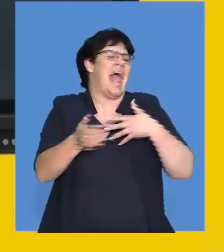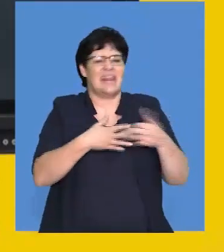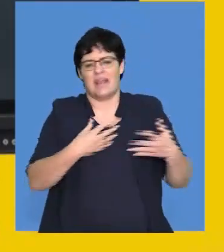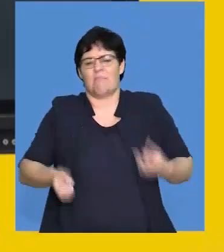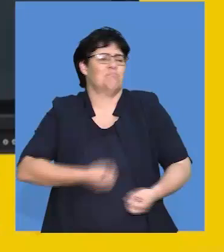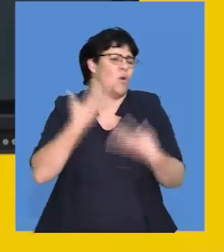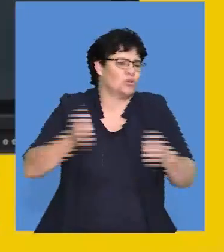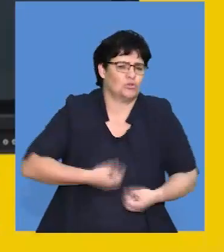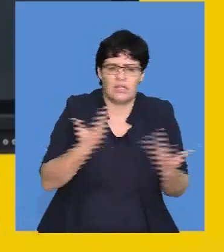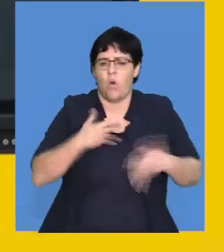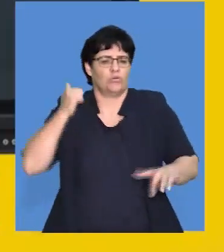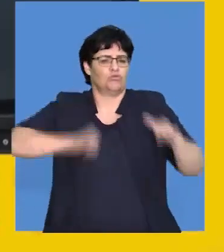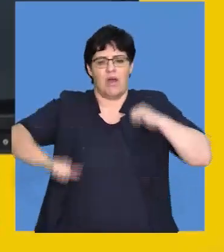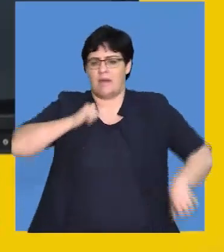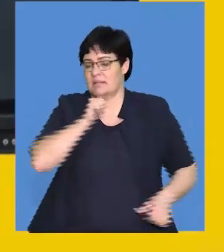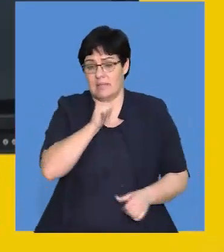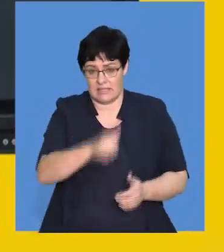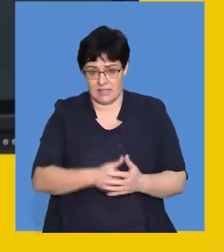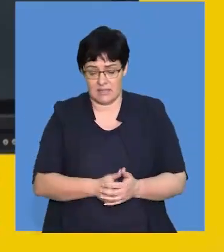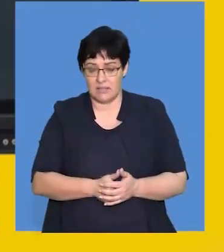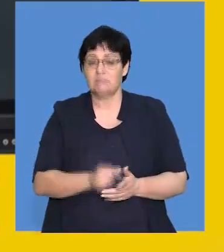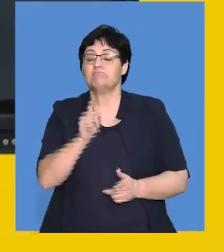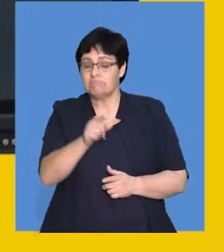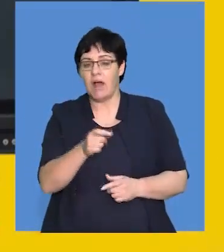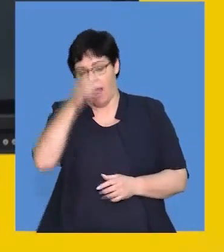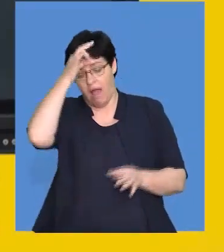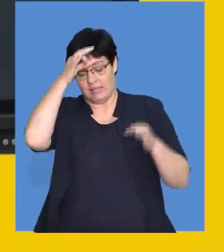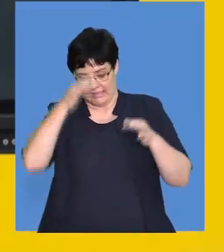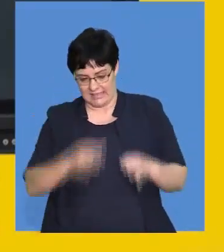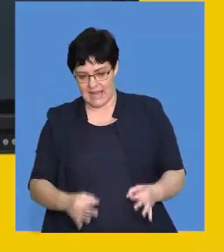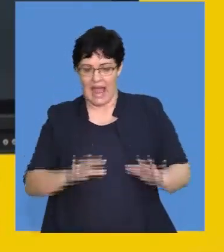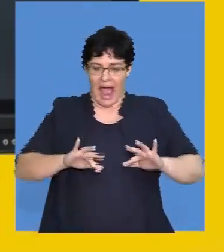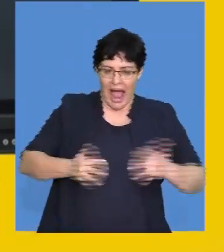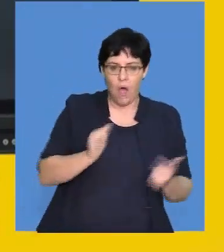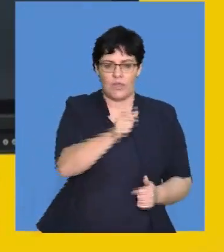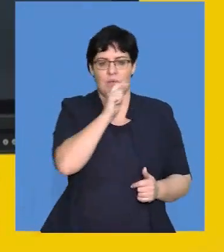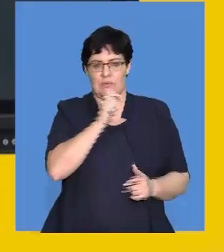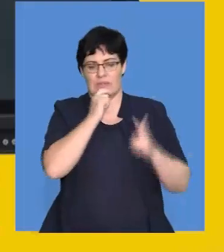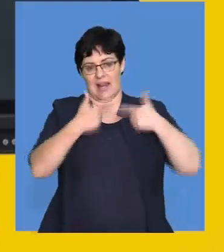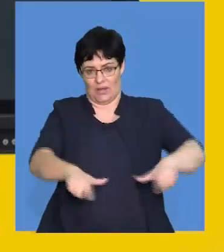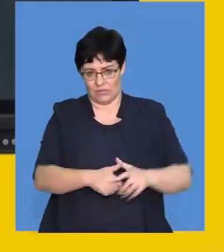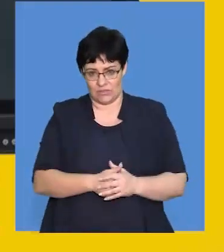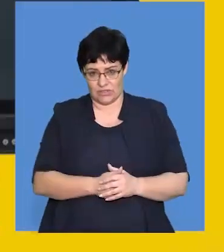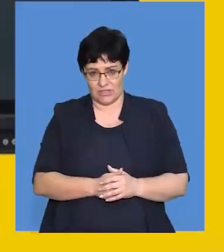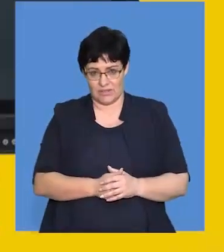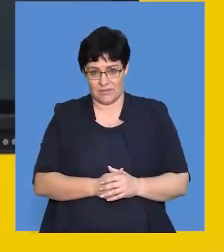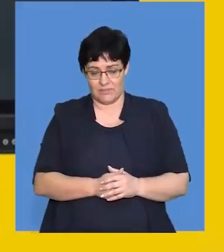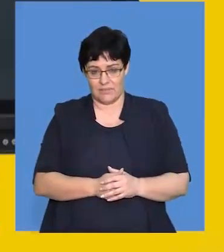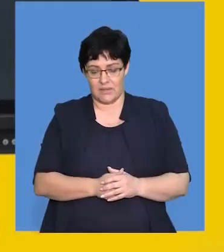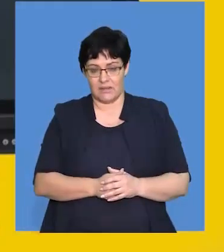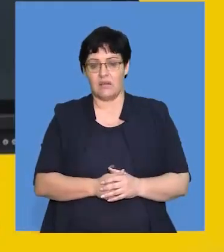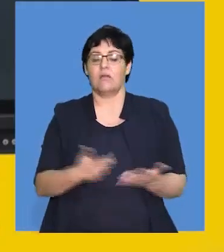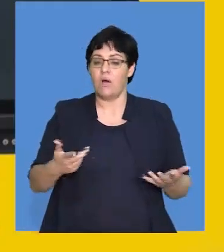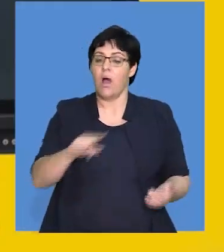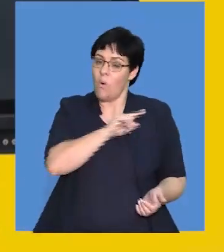form, poetry or drama, they always make conscious decisions on the language they use. That is why